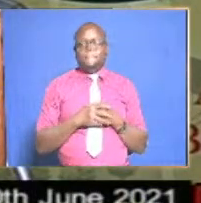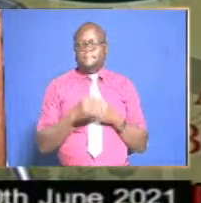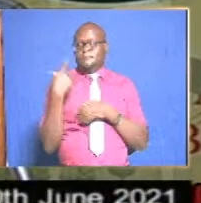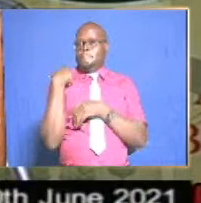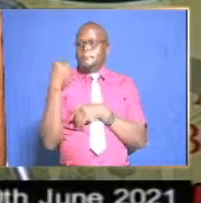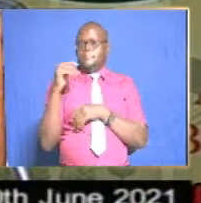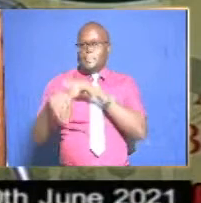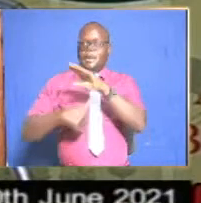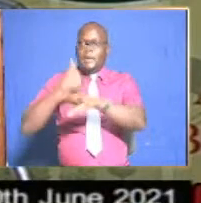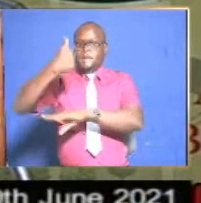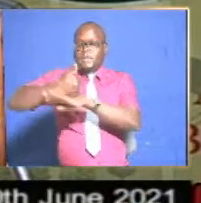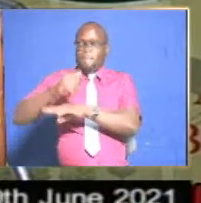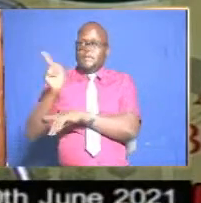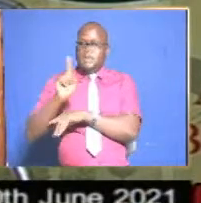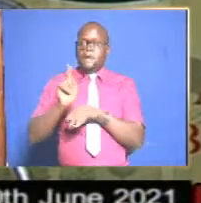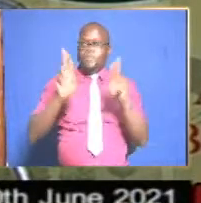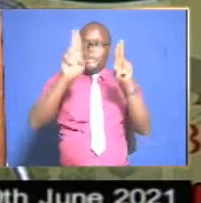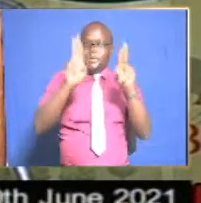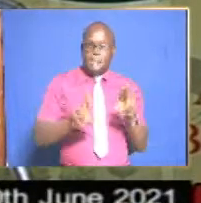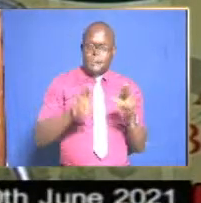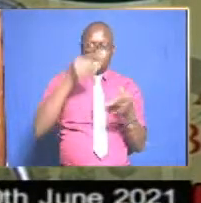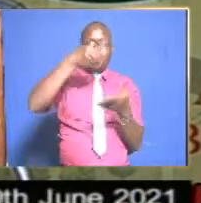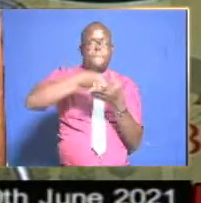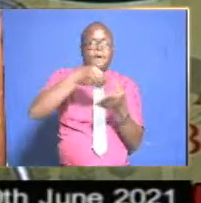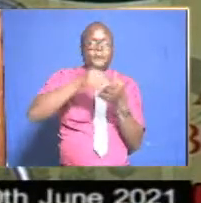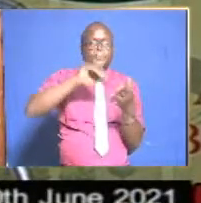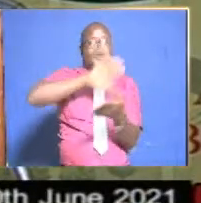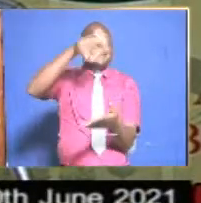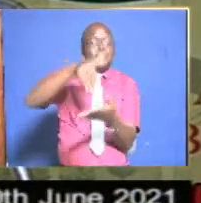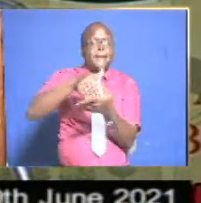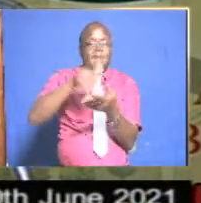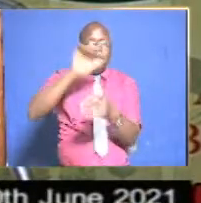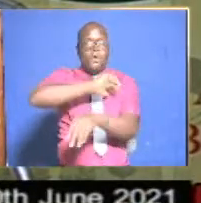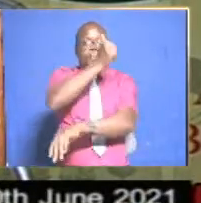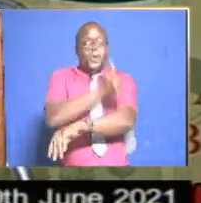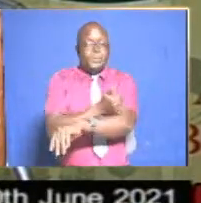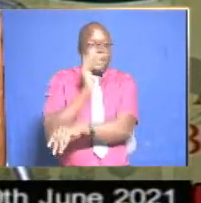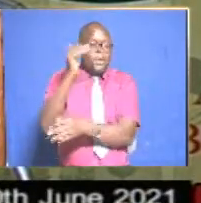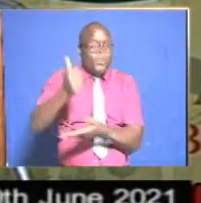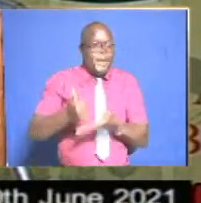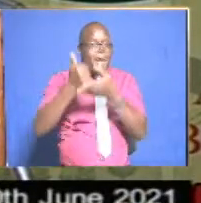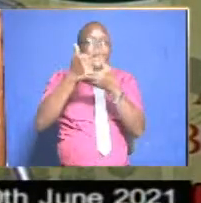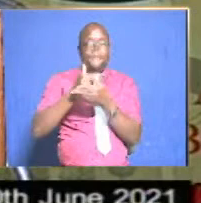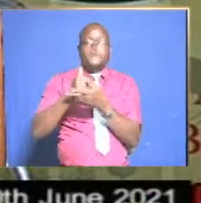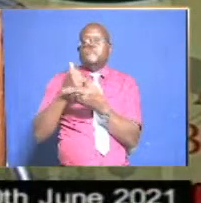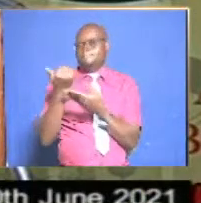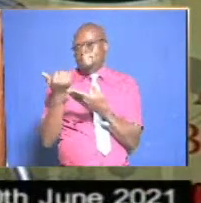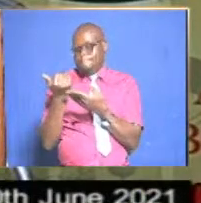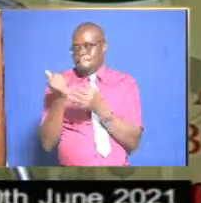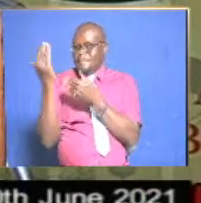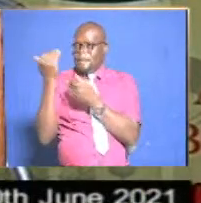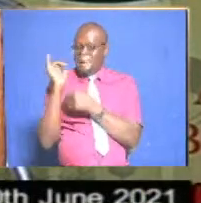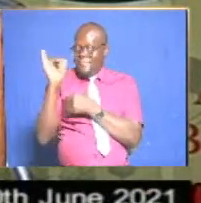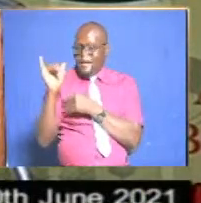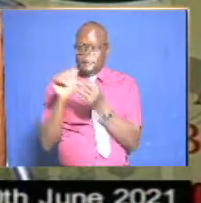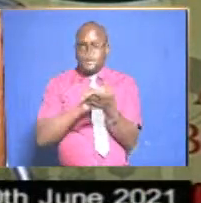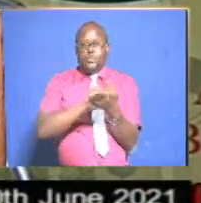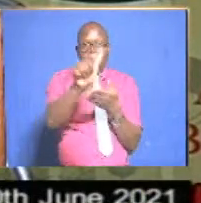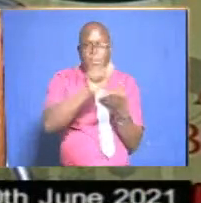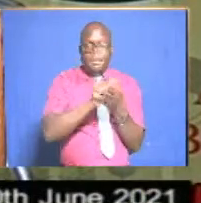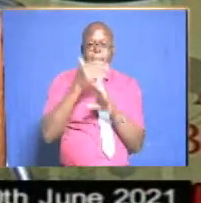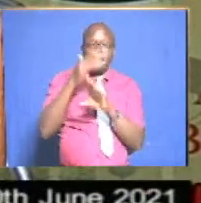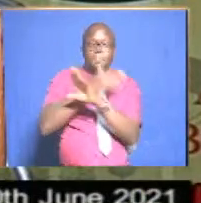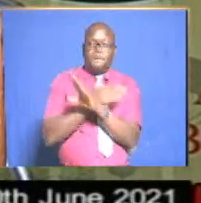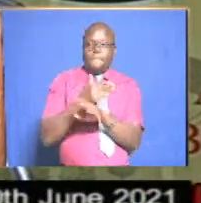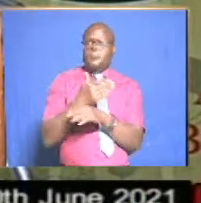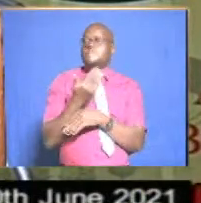recently established Nairobi International Financial Center Authority will play an important role and is expected to publish, before end